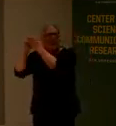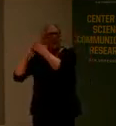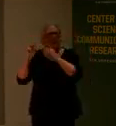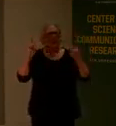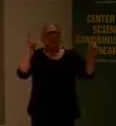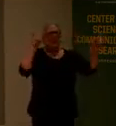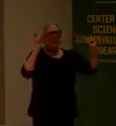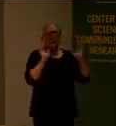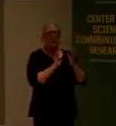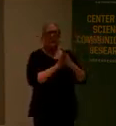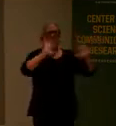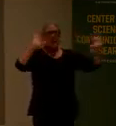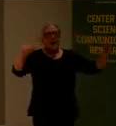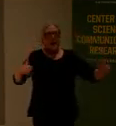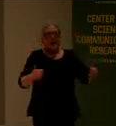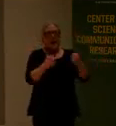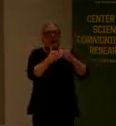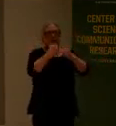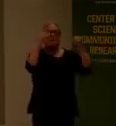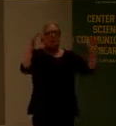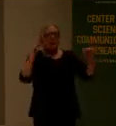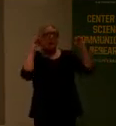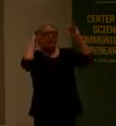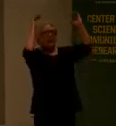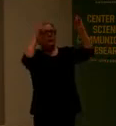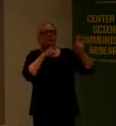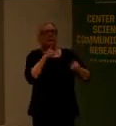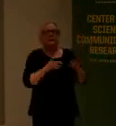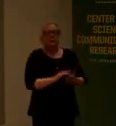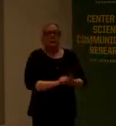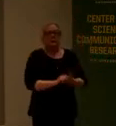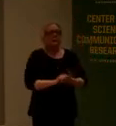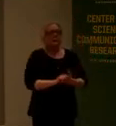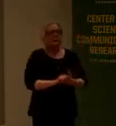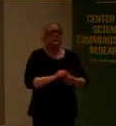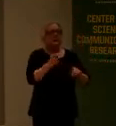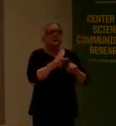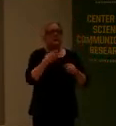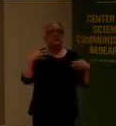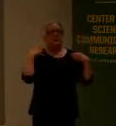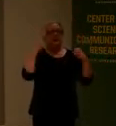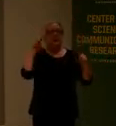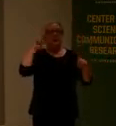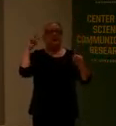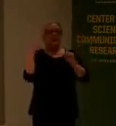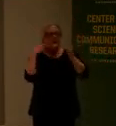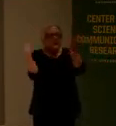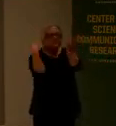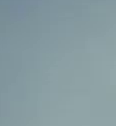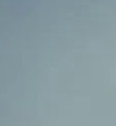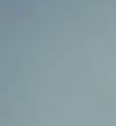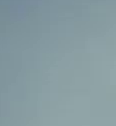Challenge those in power. Talk about it from the health perspective.